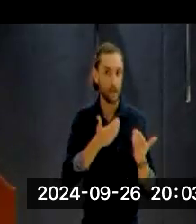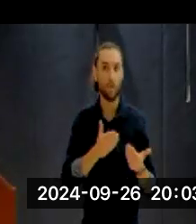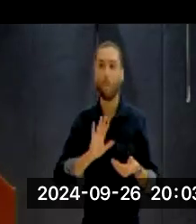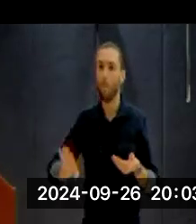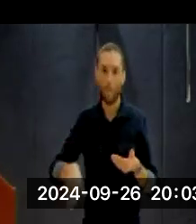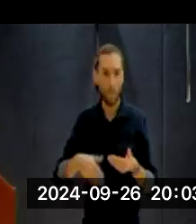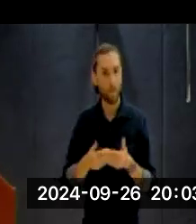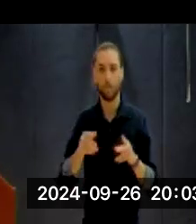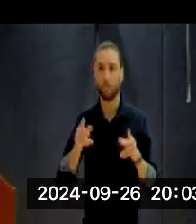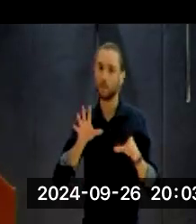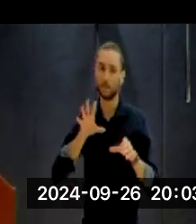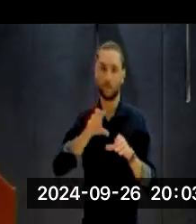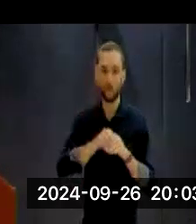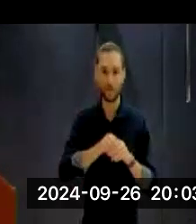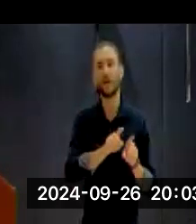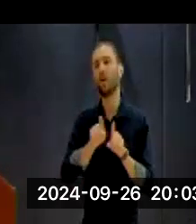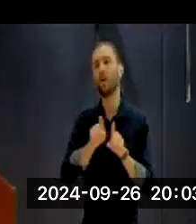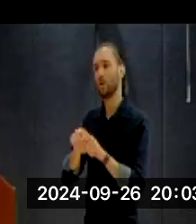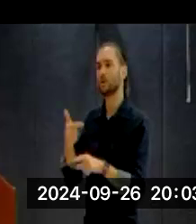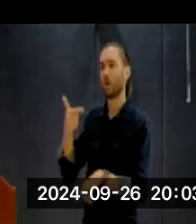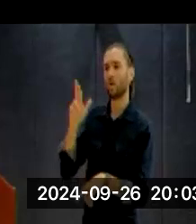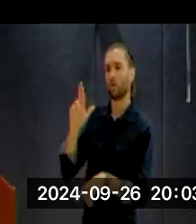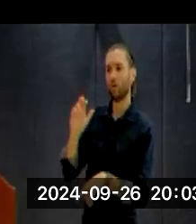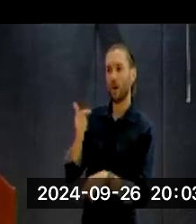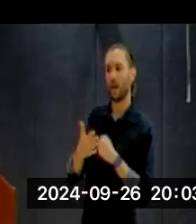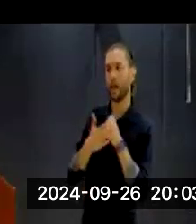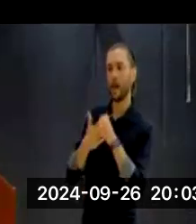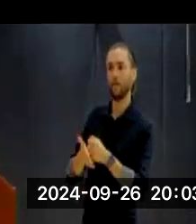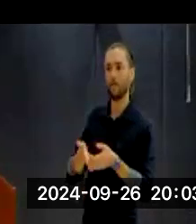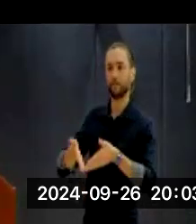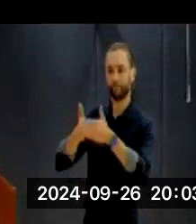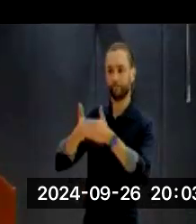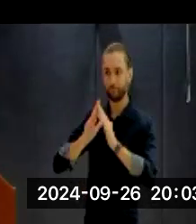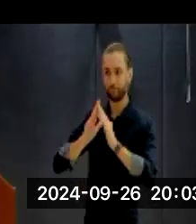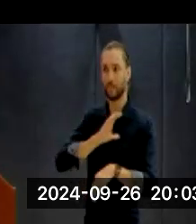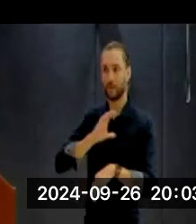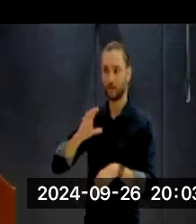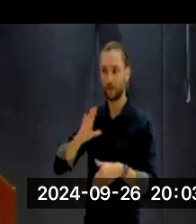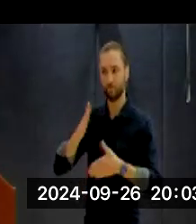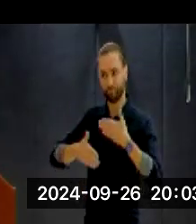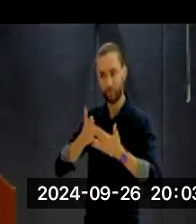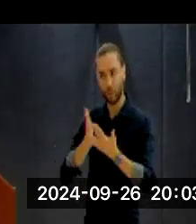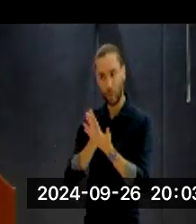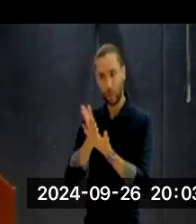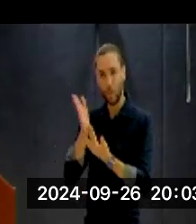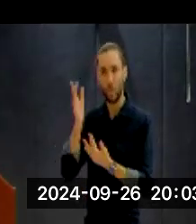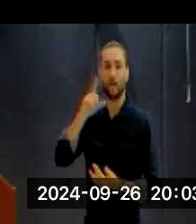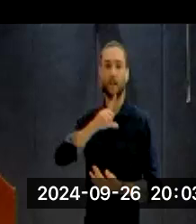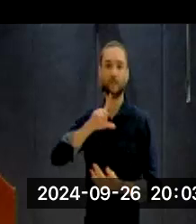the participants. I also want to thank Greg for helping get this commission through the legislature.